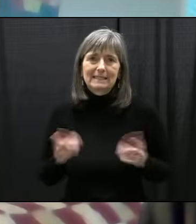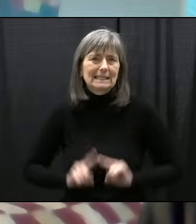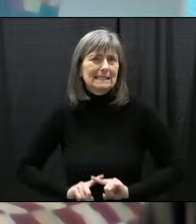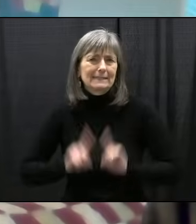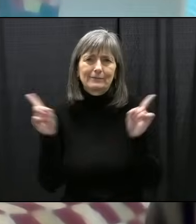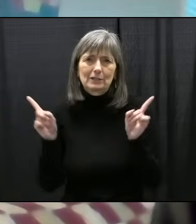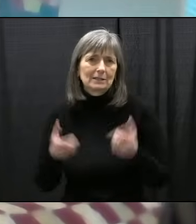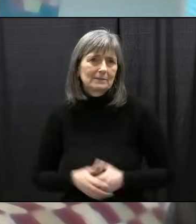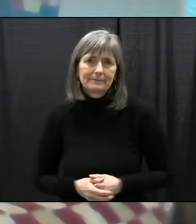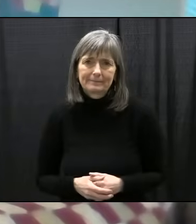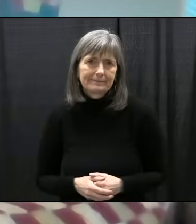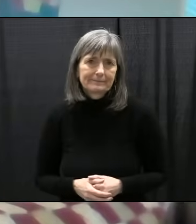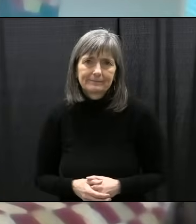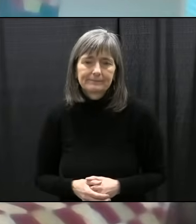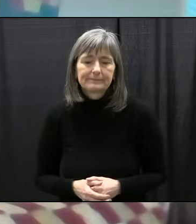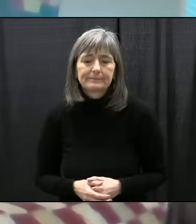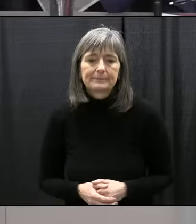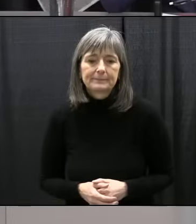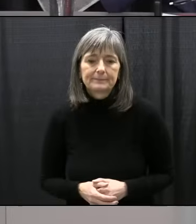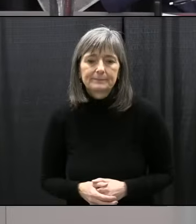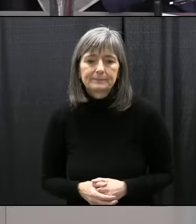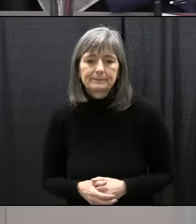not necessarily the case.